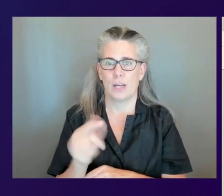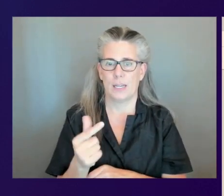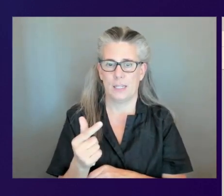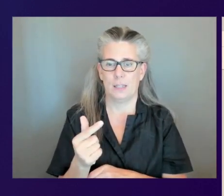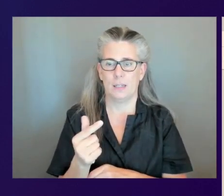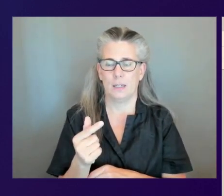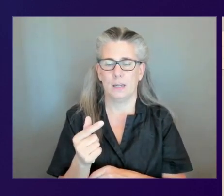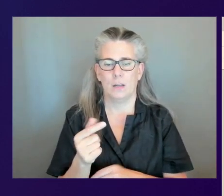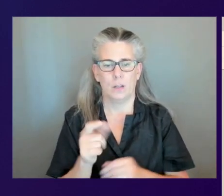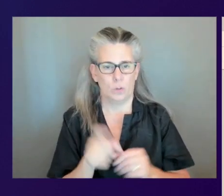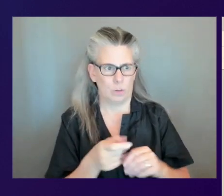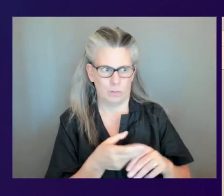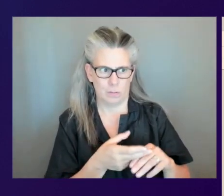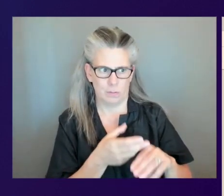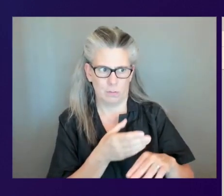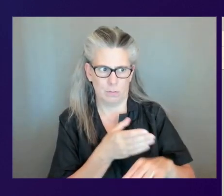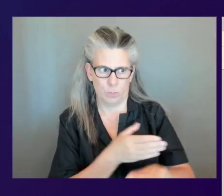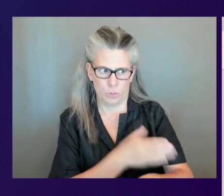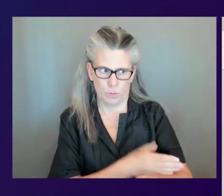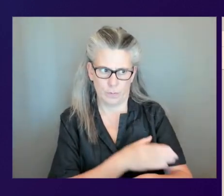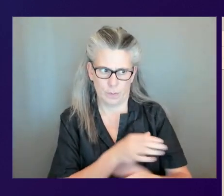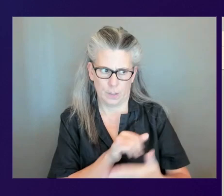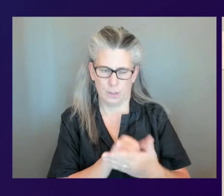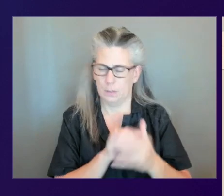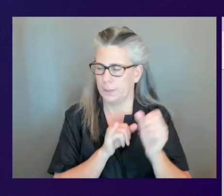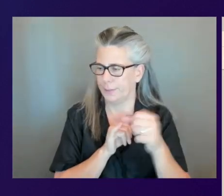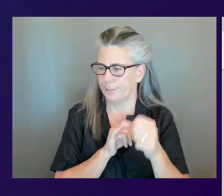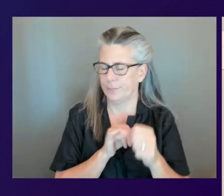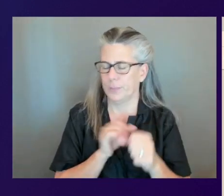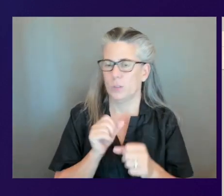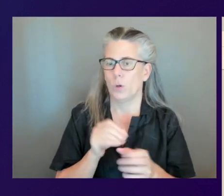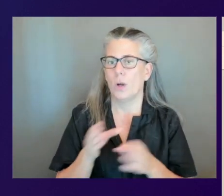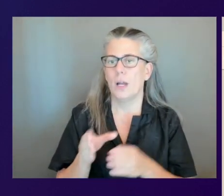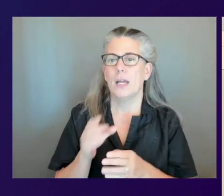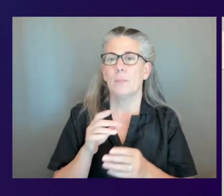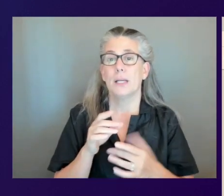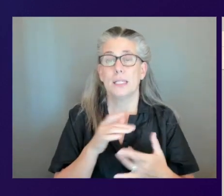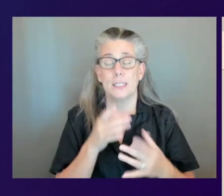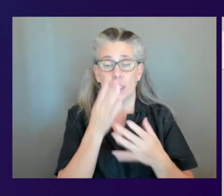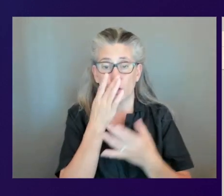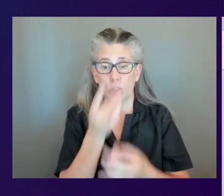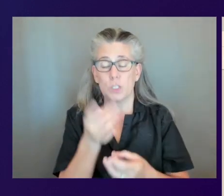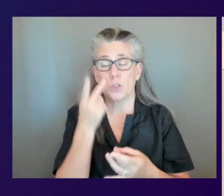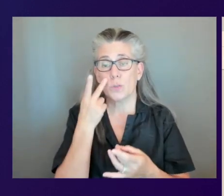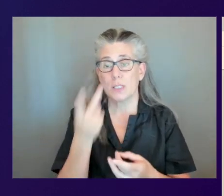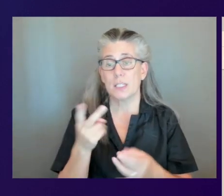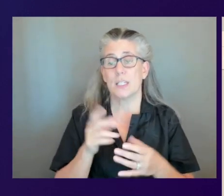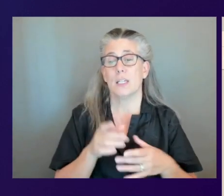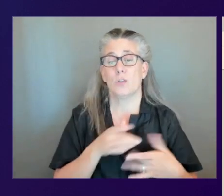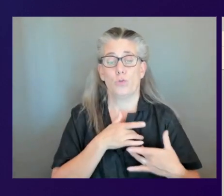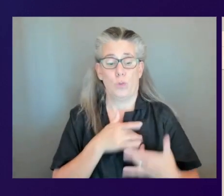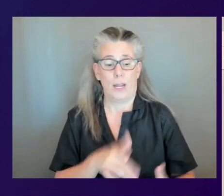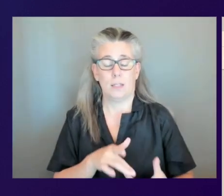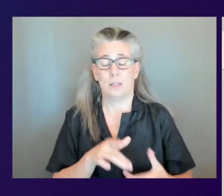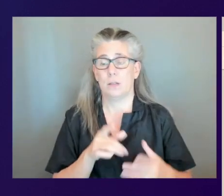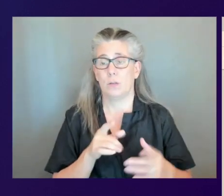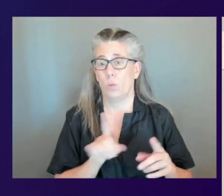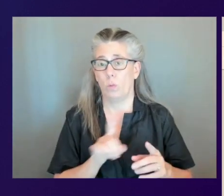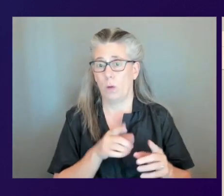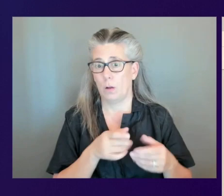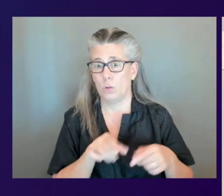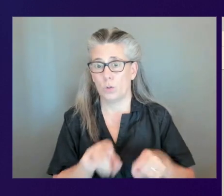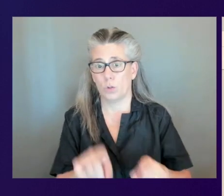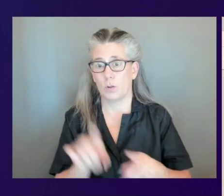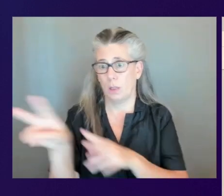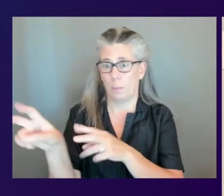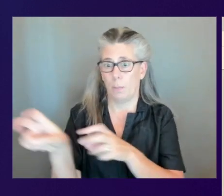it's pretty important to view trends during a migration to see For sure. Yeah. where the hotspots are. Yeah. For sure. And even better is being able to